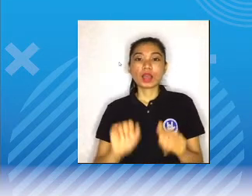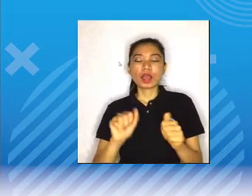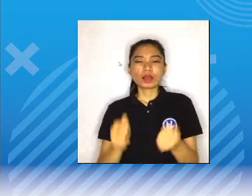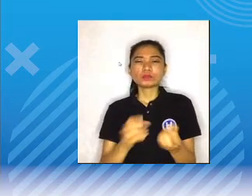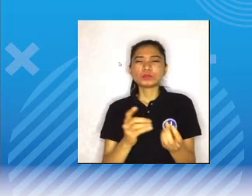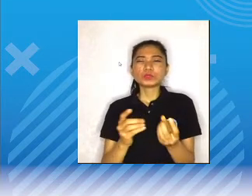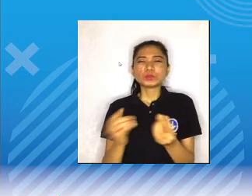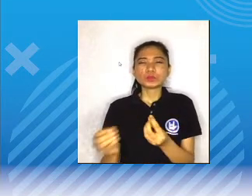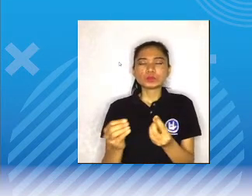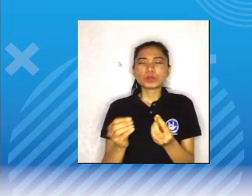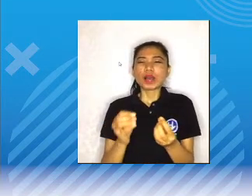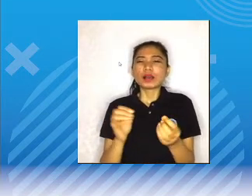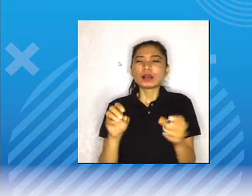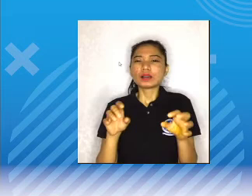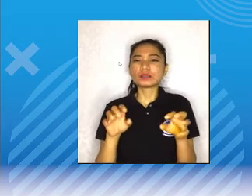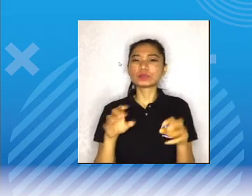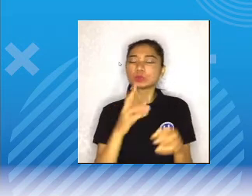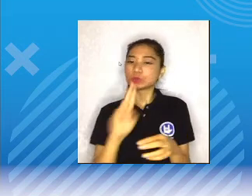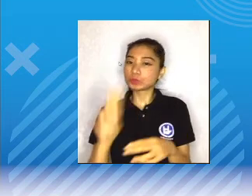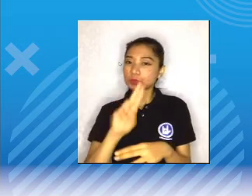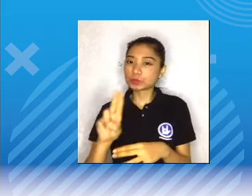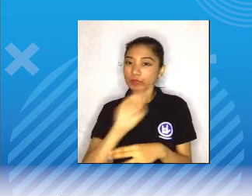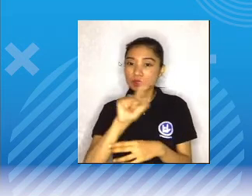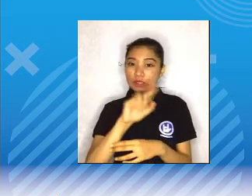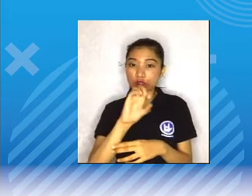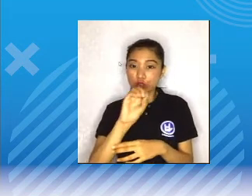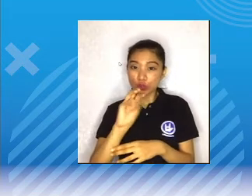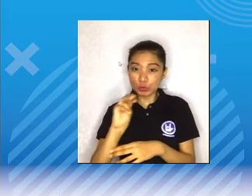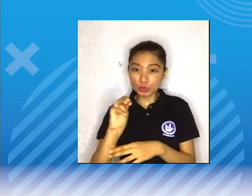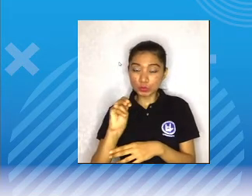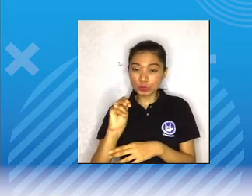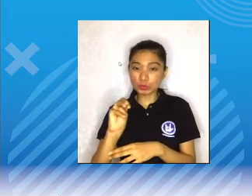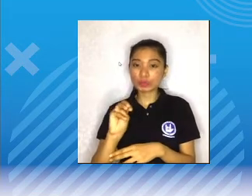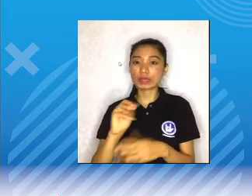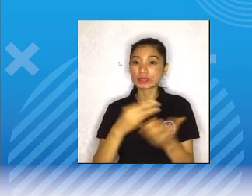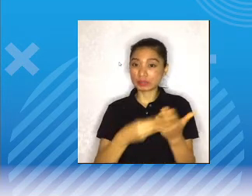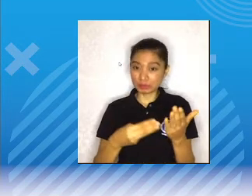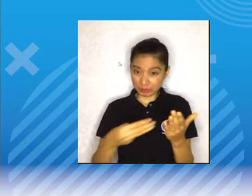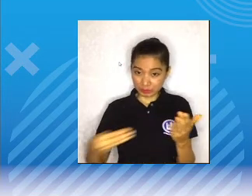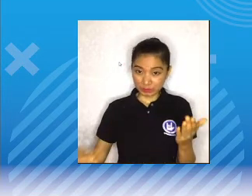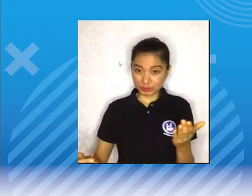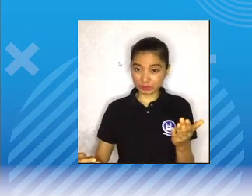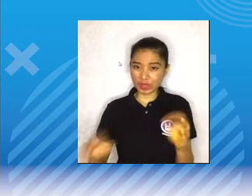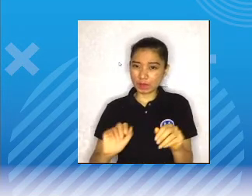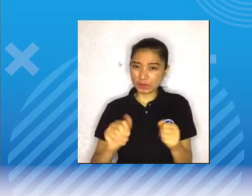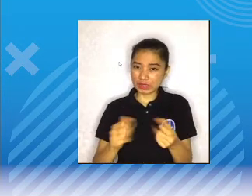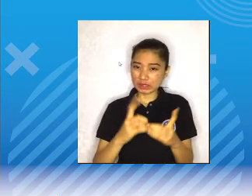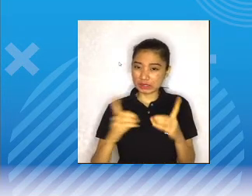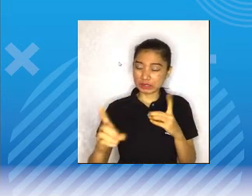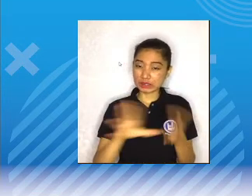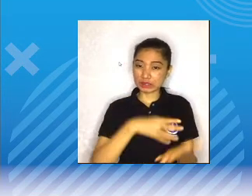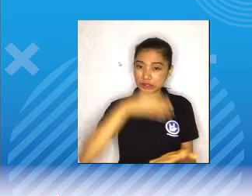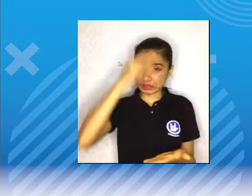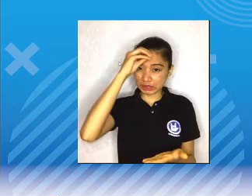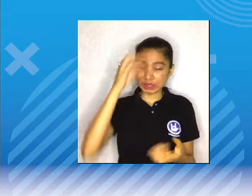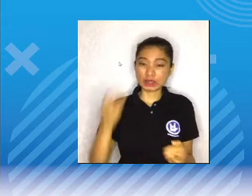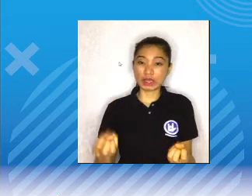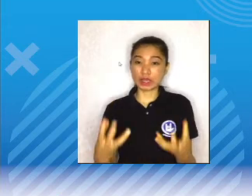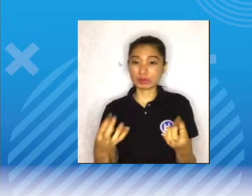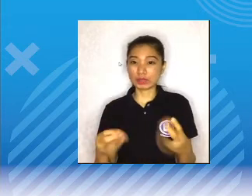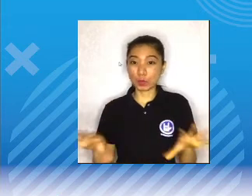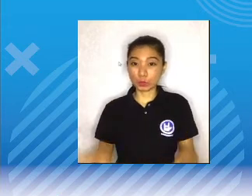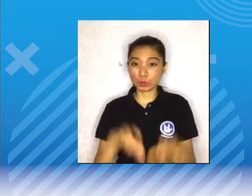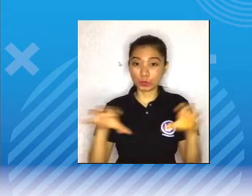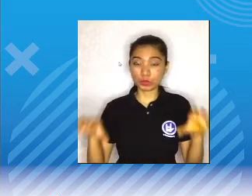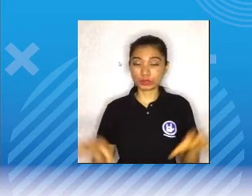material, paano ba may itong distance learning. And ang dami rin nating trabaho. Okay? So, isa